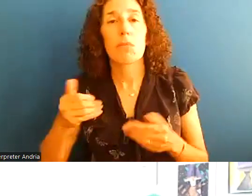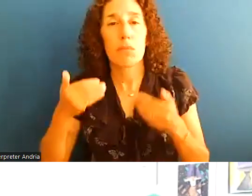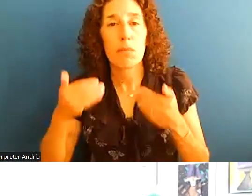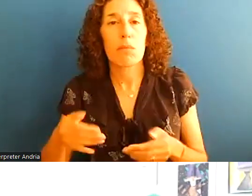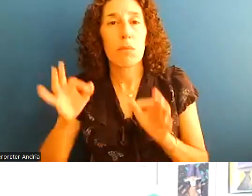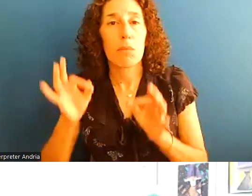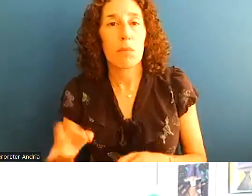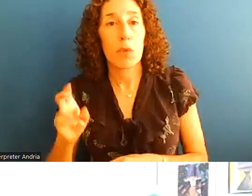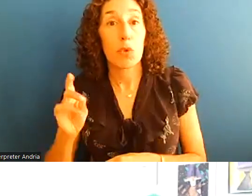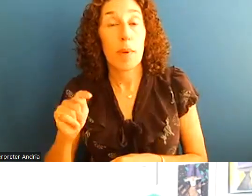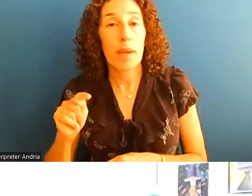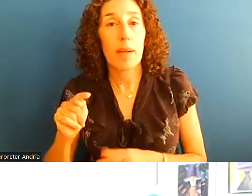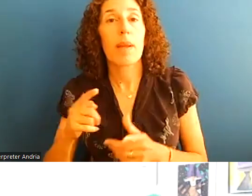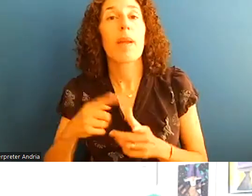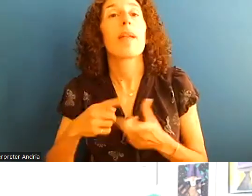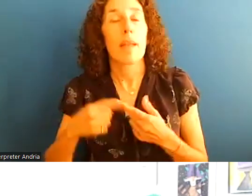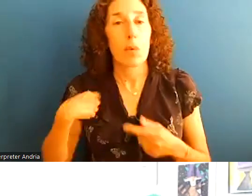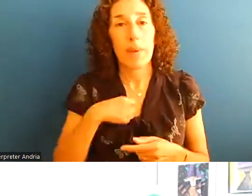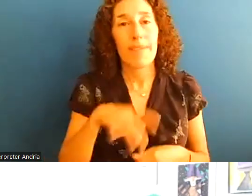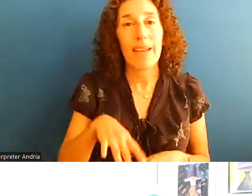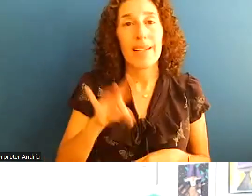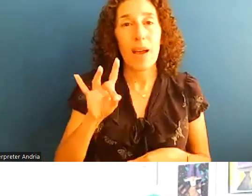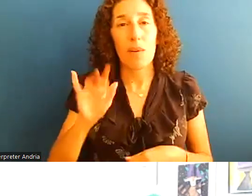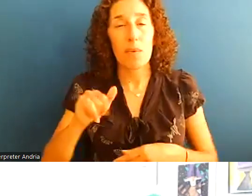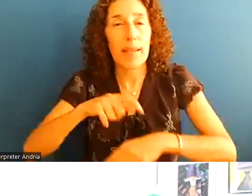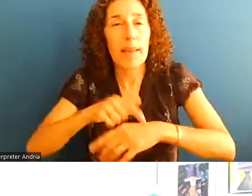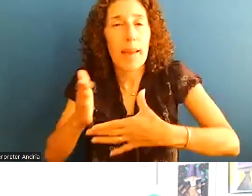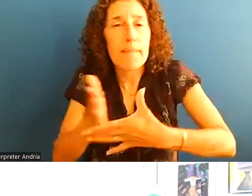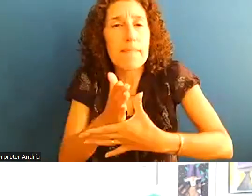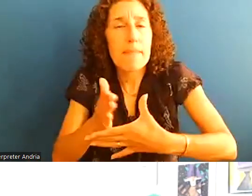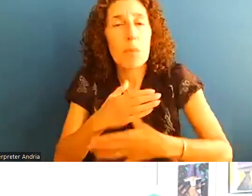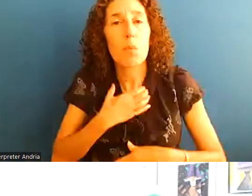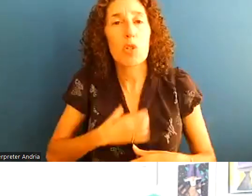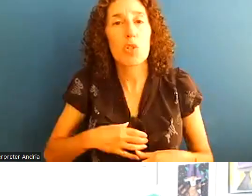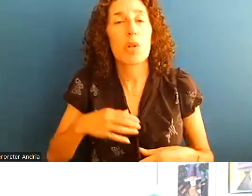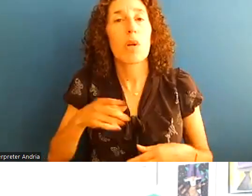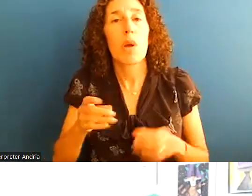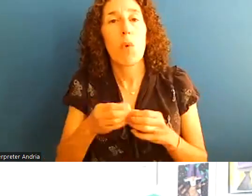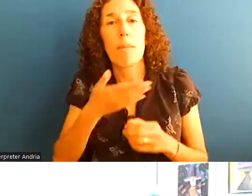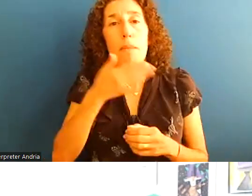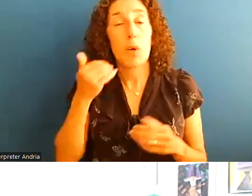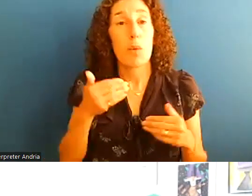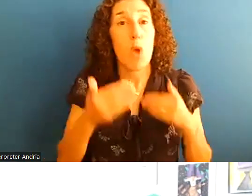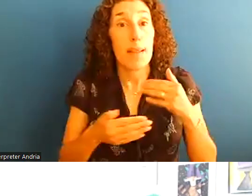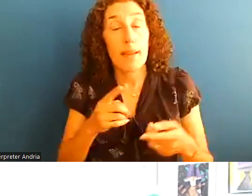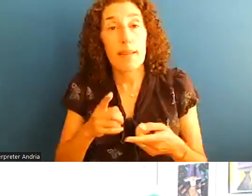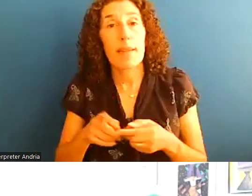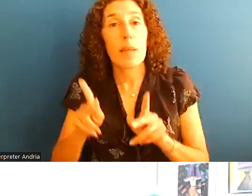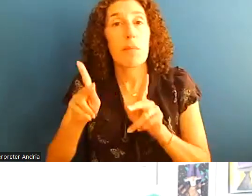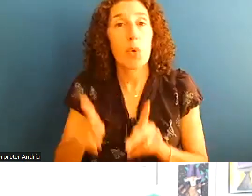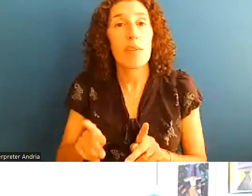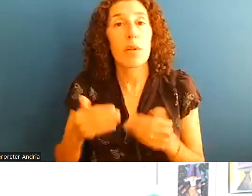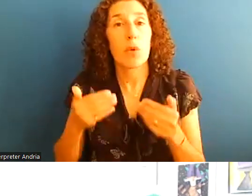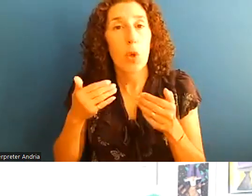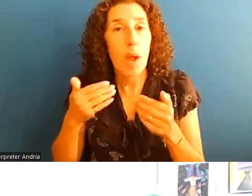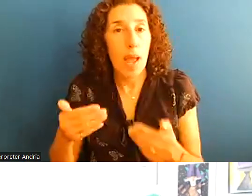understand that, and if the victims are willing to have the anonymous exam done to preserve that evidence, that would be great. But I agree with